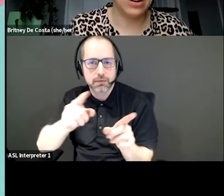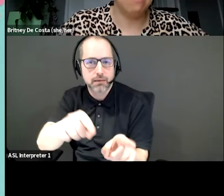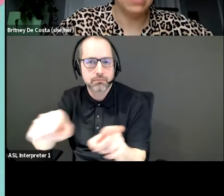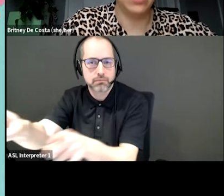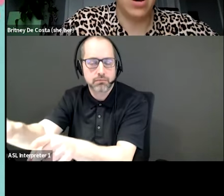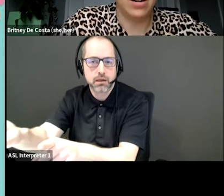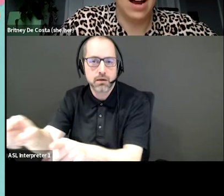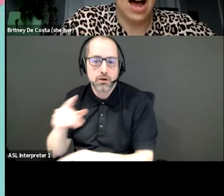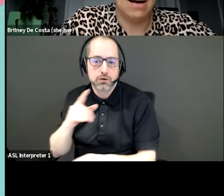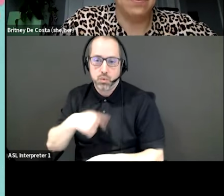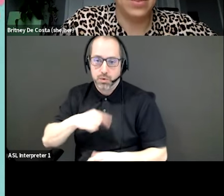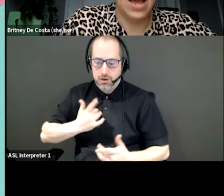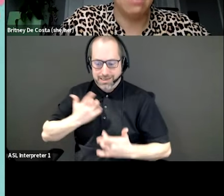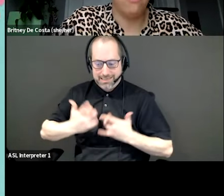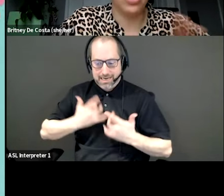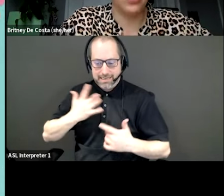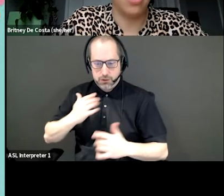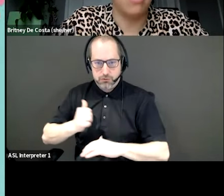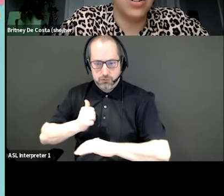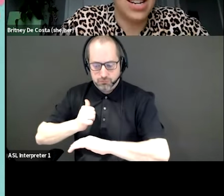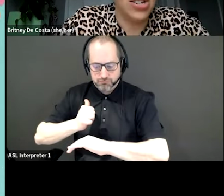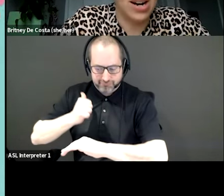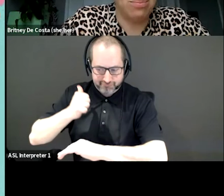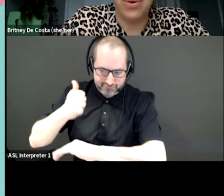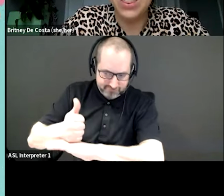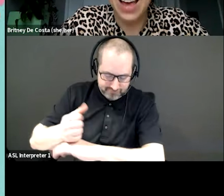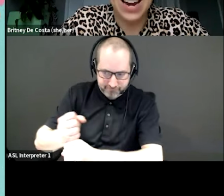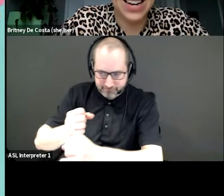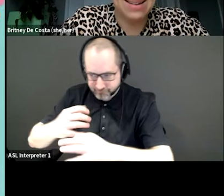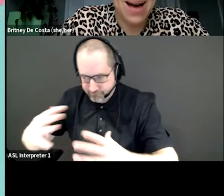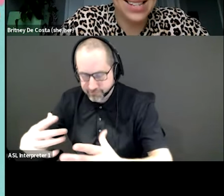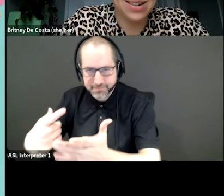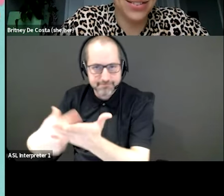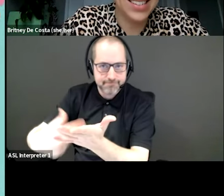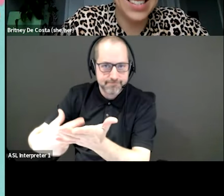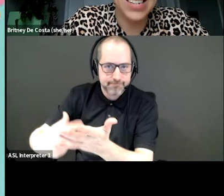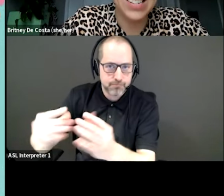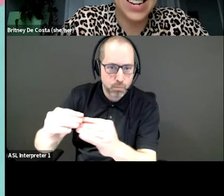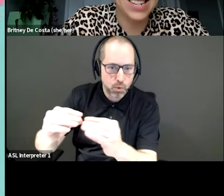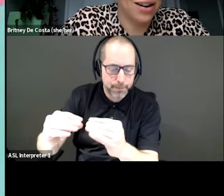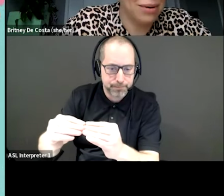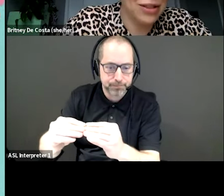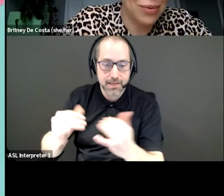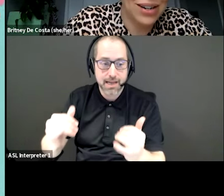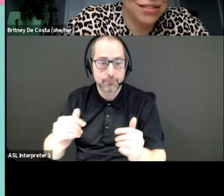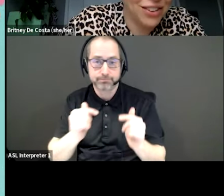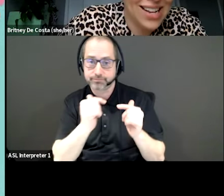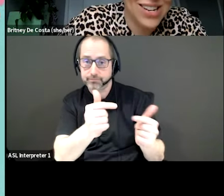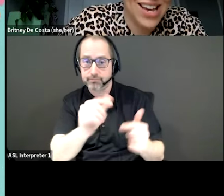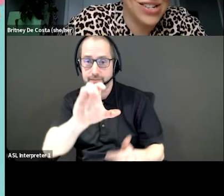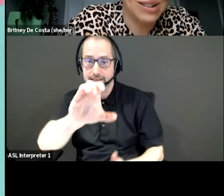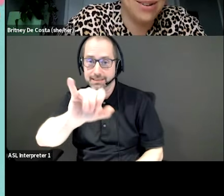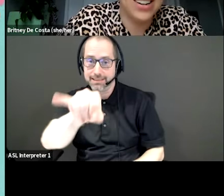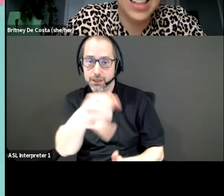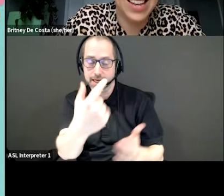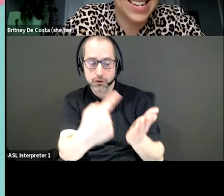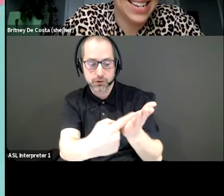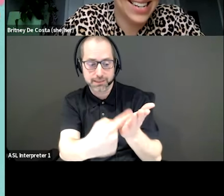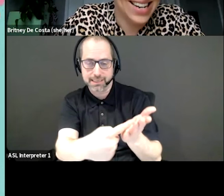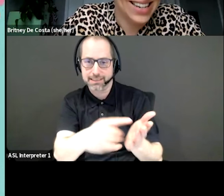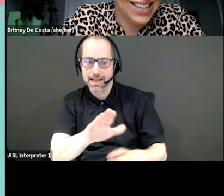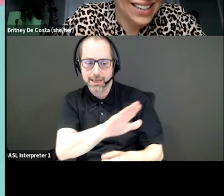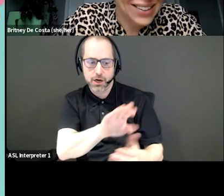to sort of build on and follow our conversation up with. And I'm going to pass it over to CJ to talk about the wonderful education work that